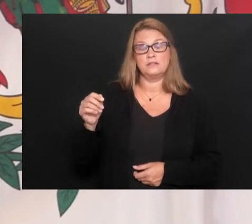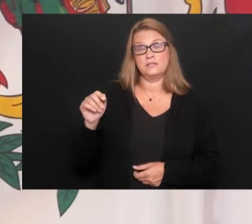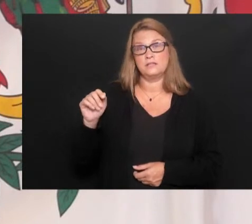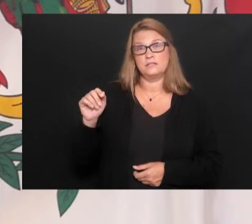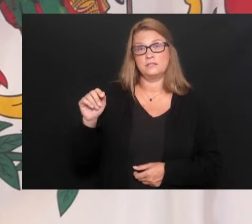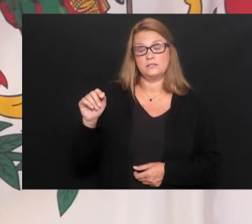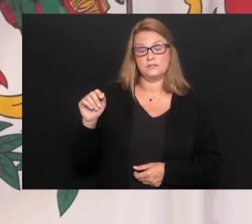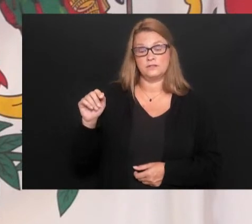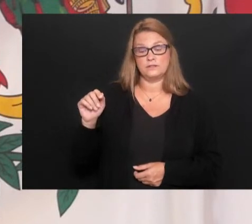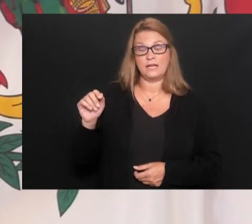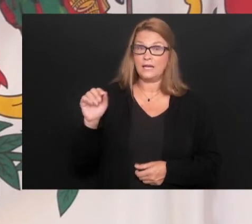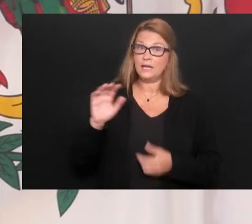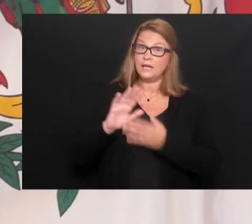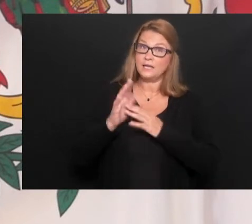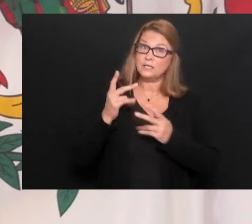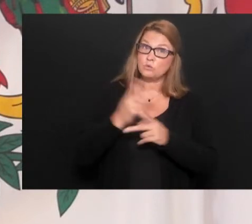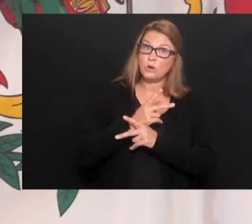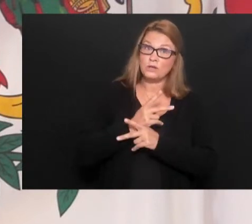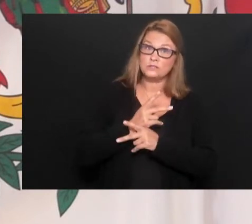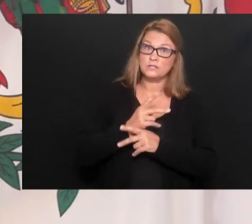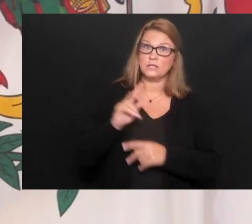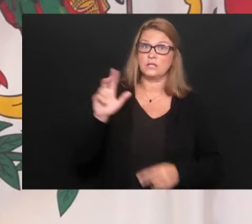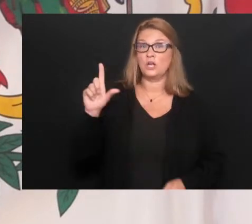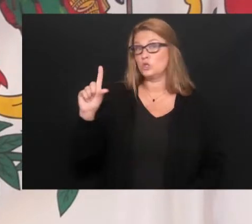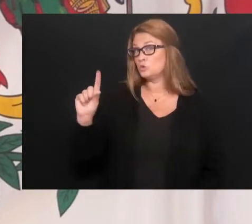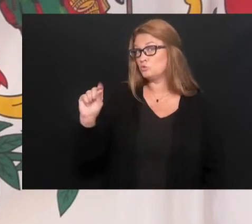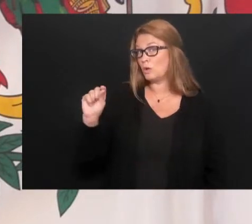It even gets worse, doesn't it? A